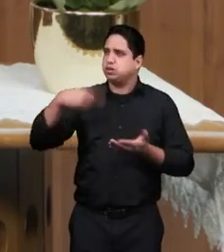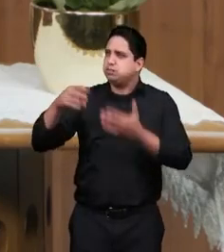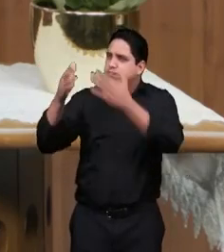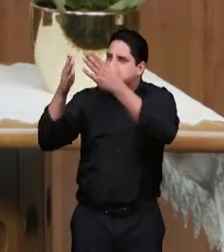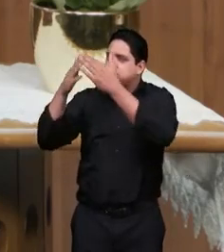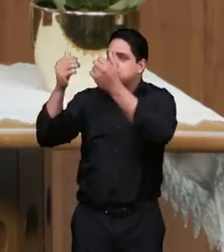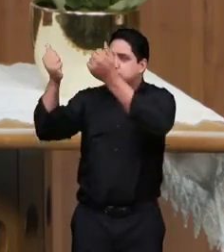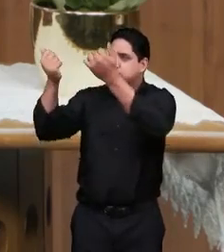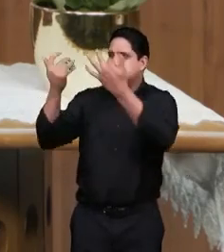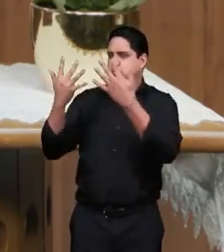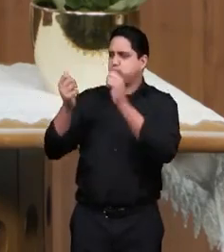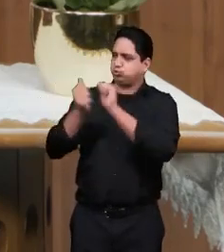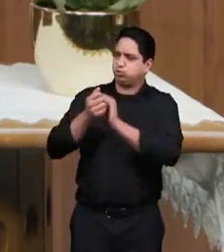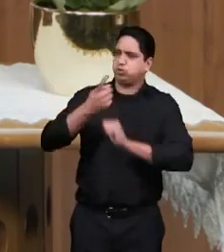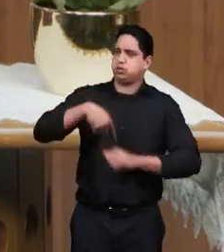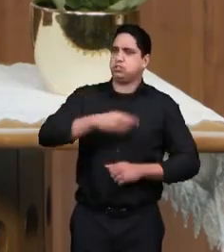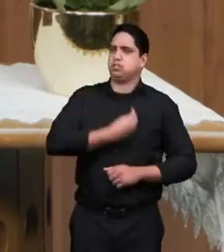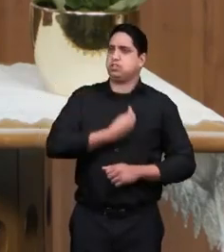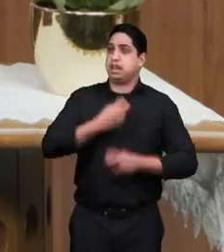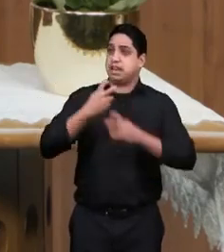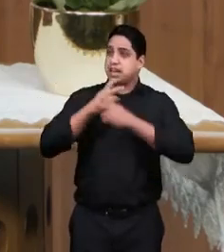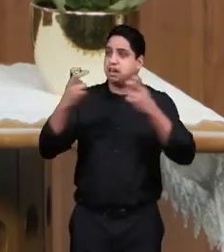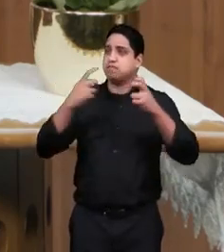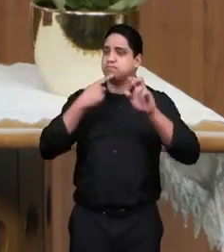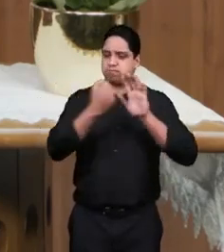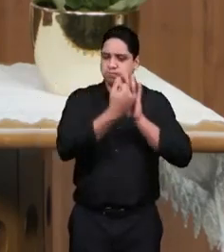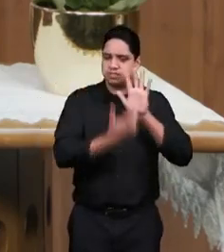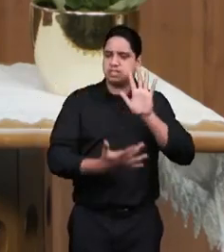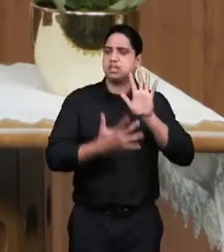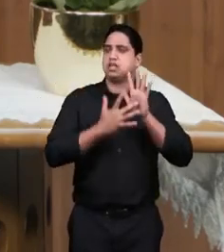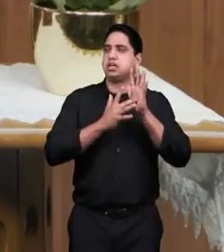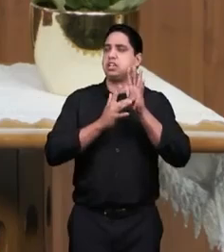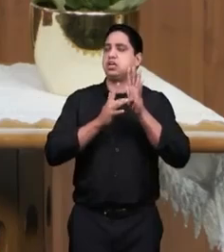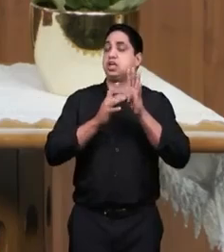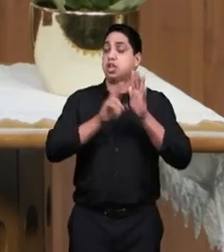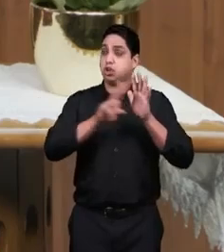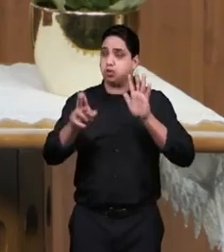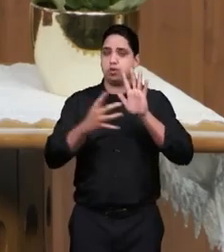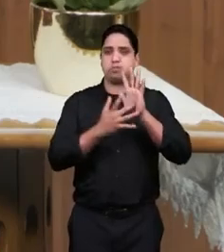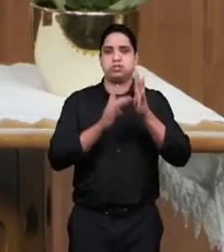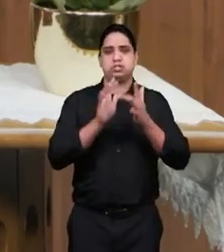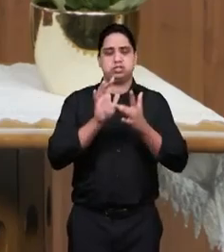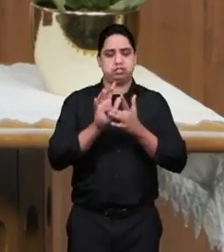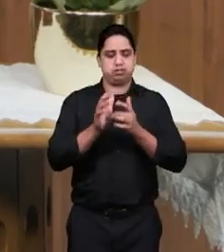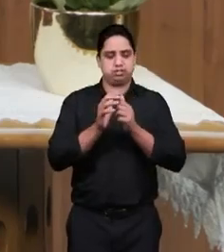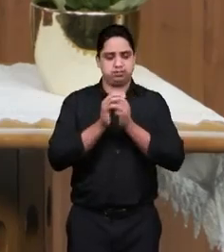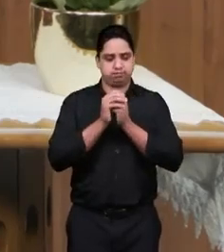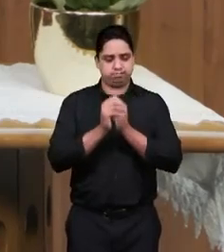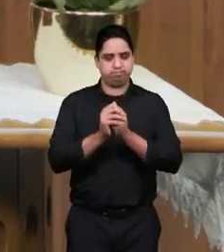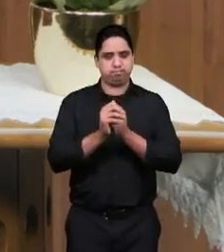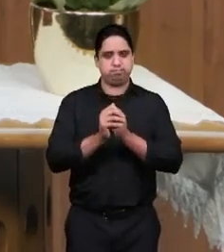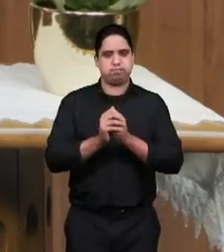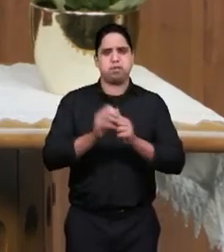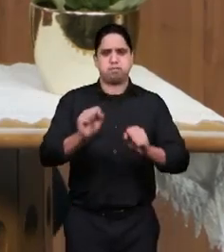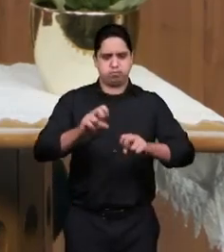may bless us and be with us. We plead by the blood and by the name of the Lord Jesus. Amen. All may be